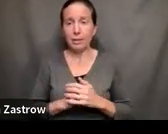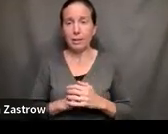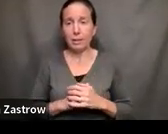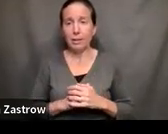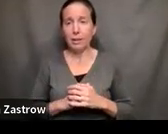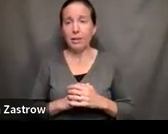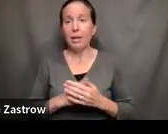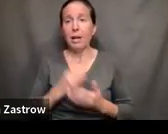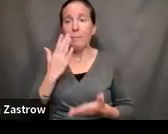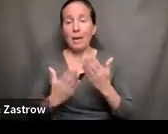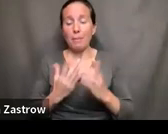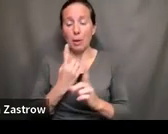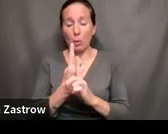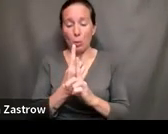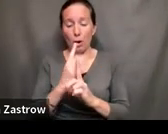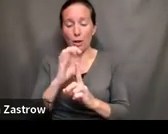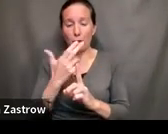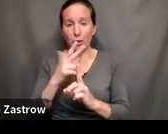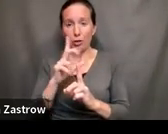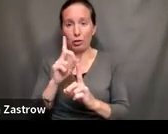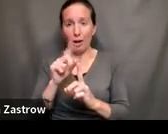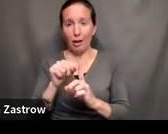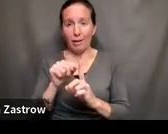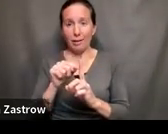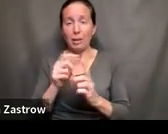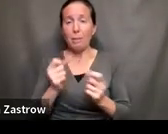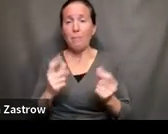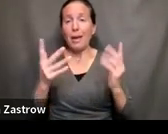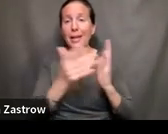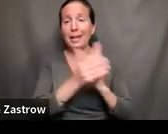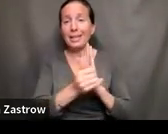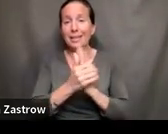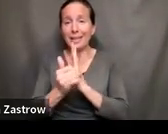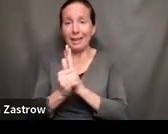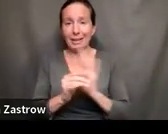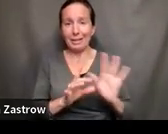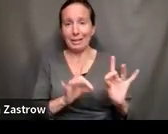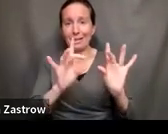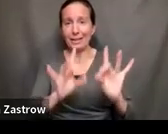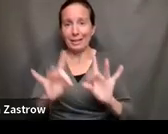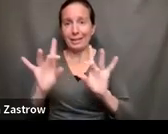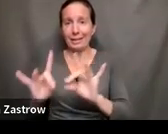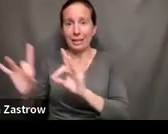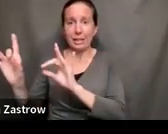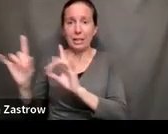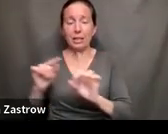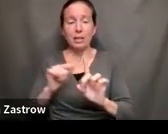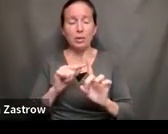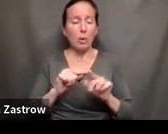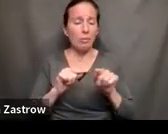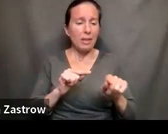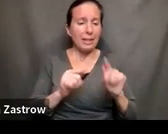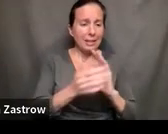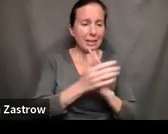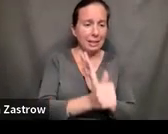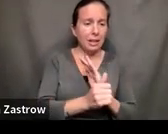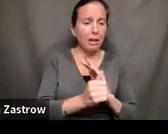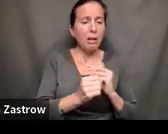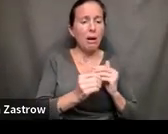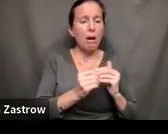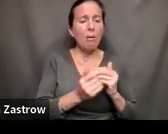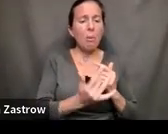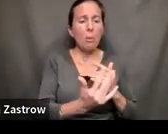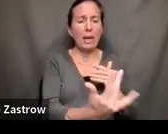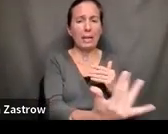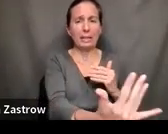skills, right? You know that this is a harder skill. It might take them a little longer. So I might want to give them a little more time on that before I go